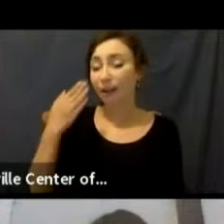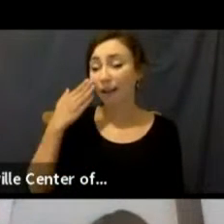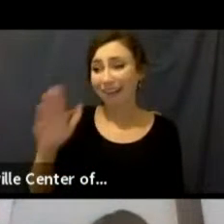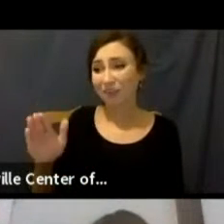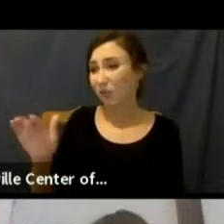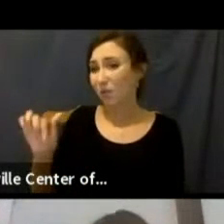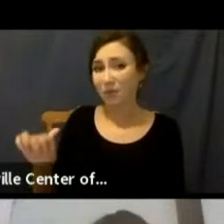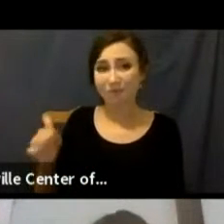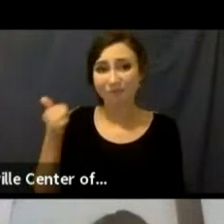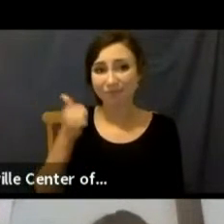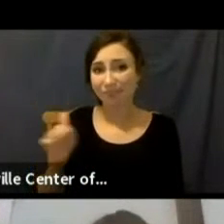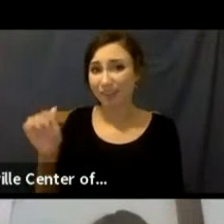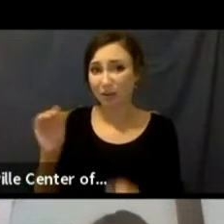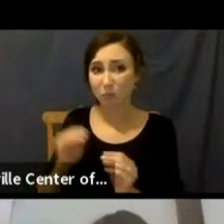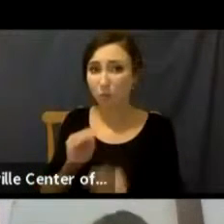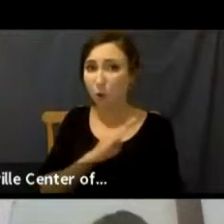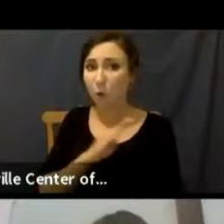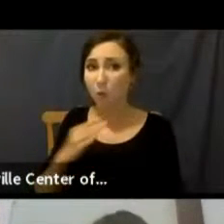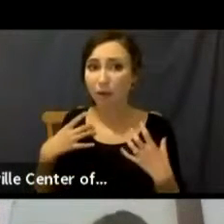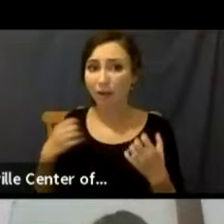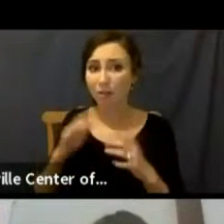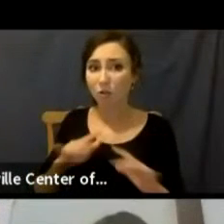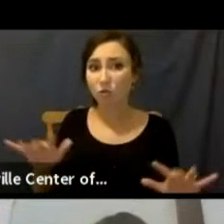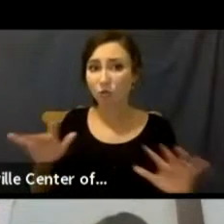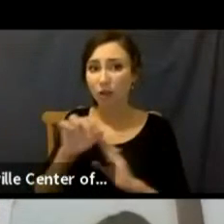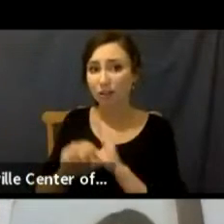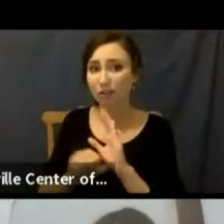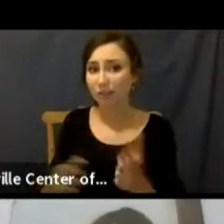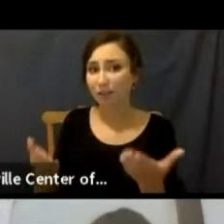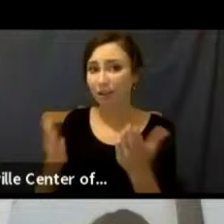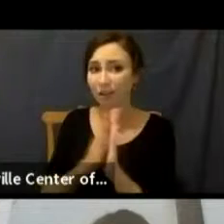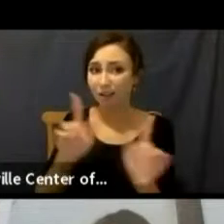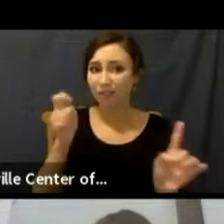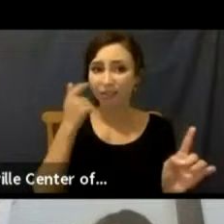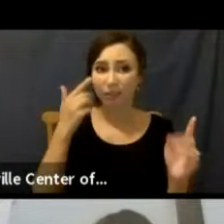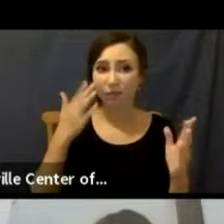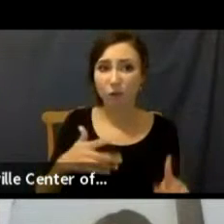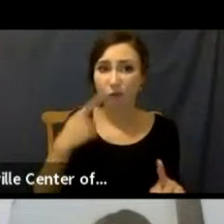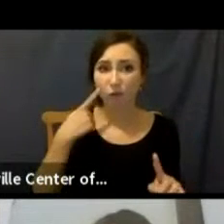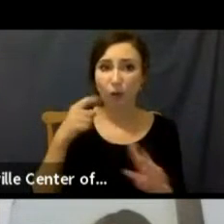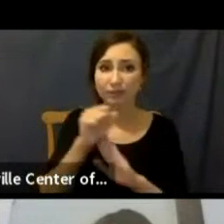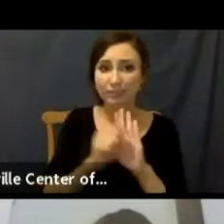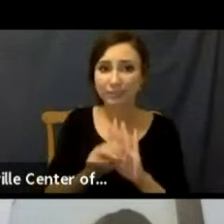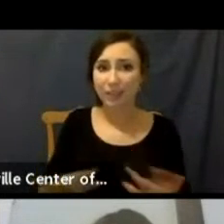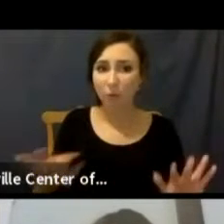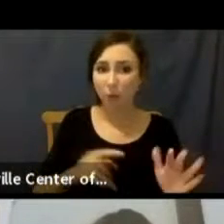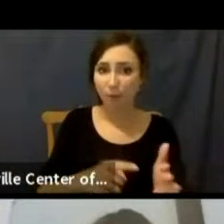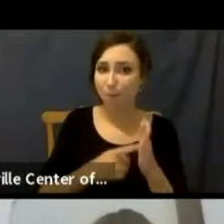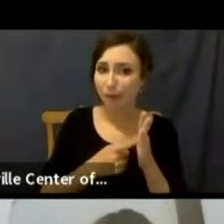state asking the governor for statewide mask mandate or any other kind of mandate.